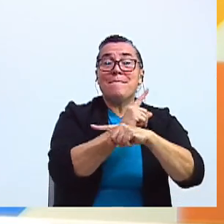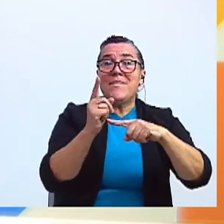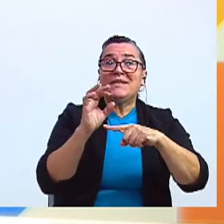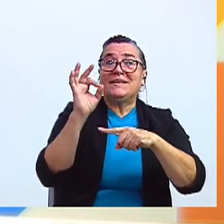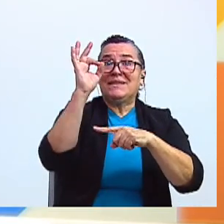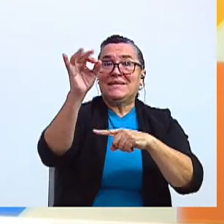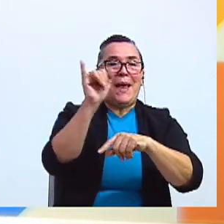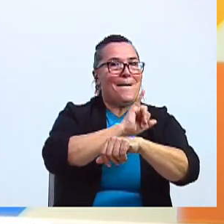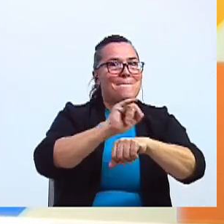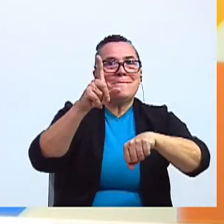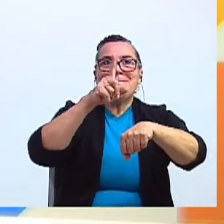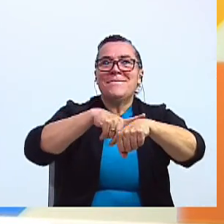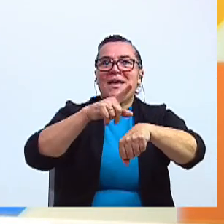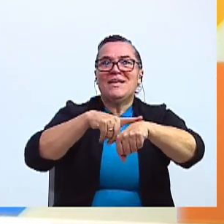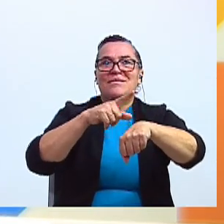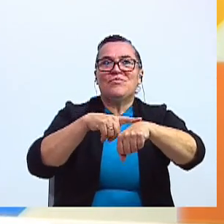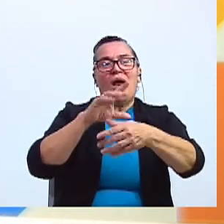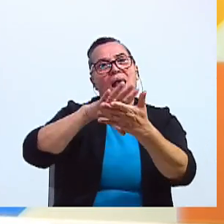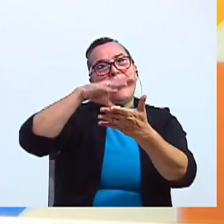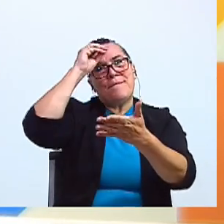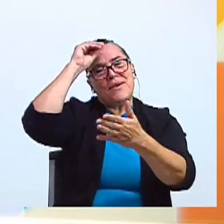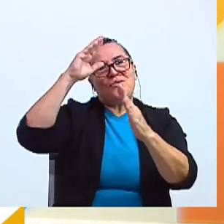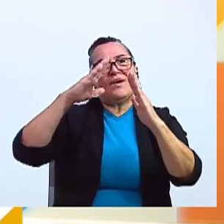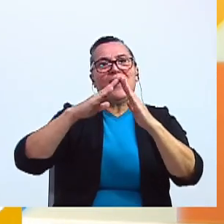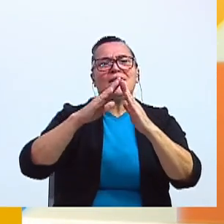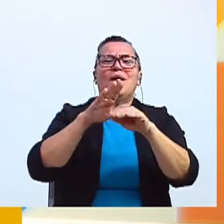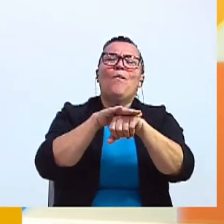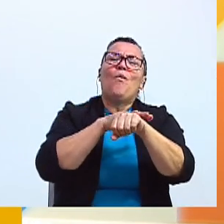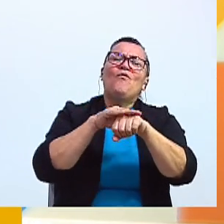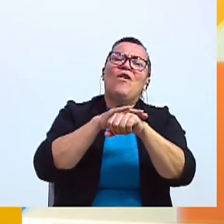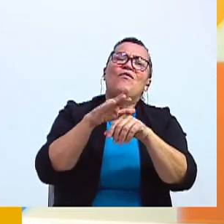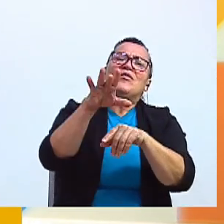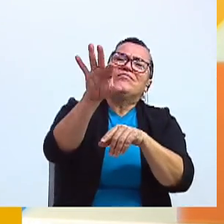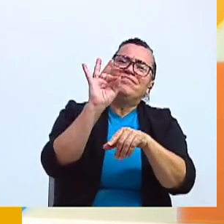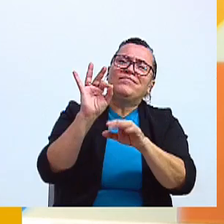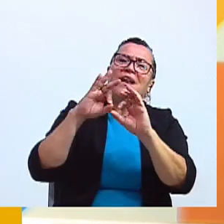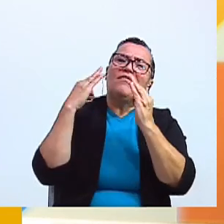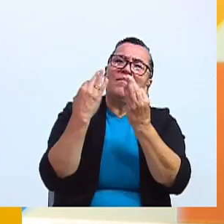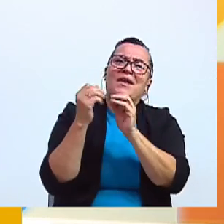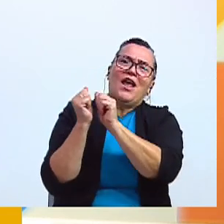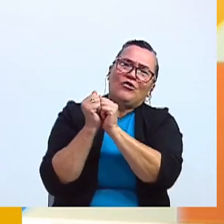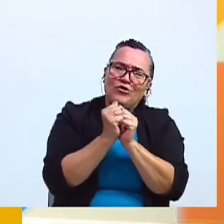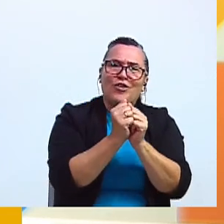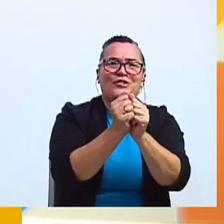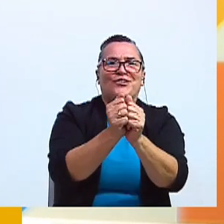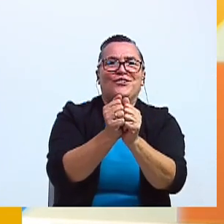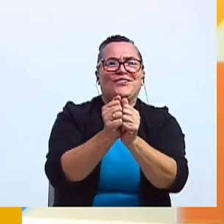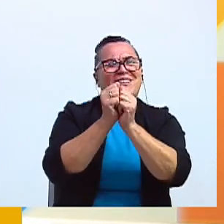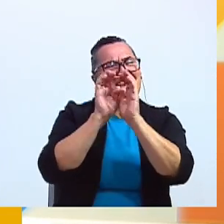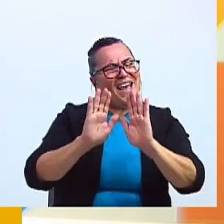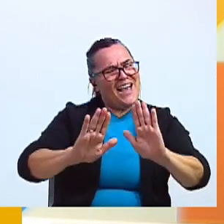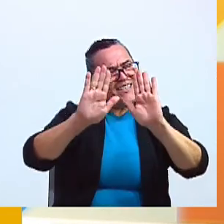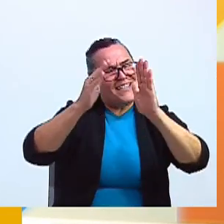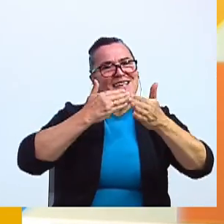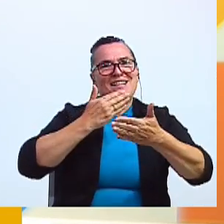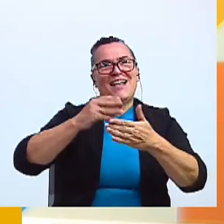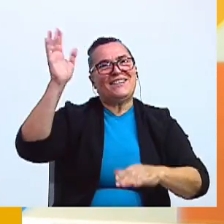at the same time in Aprendo en Casa. Please invite your family to stay with us. Excellent. Thank